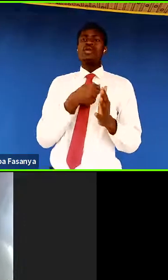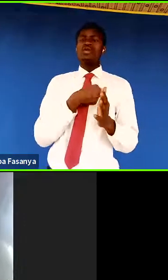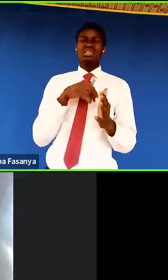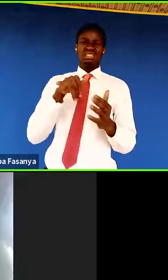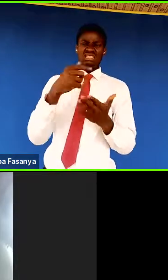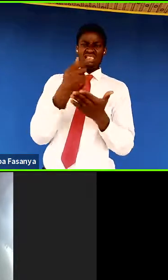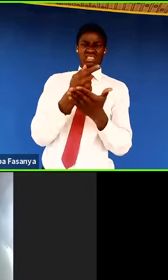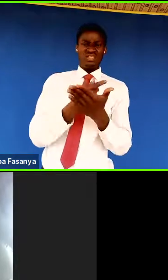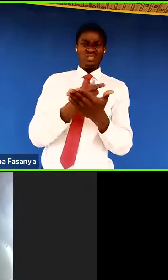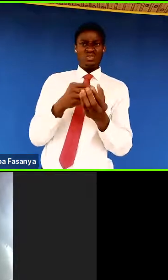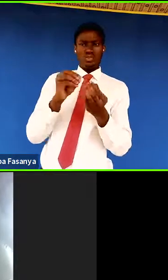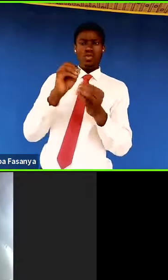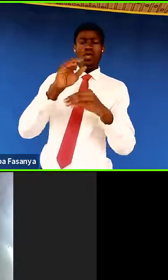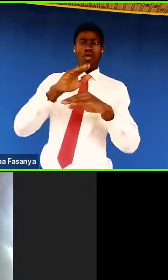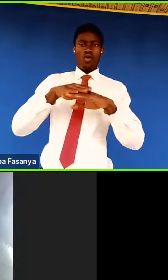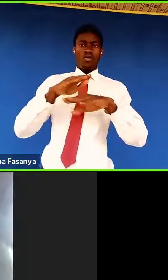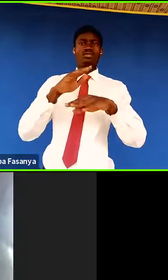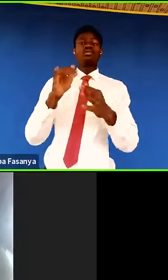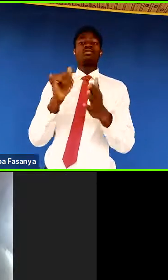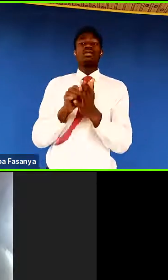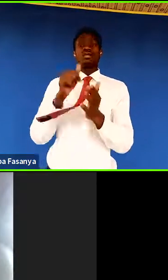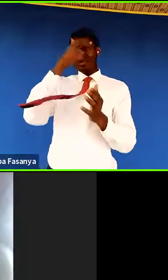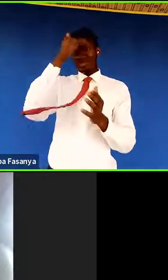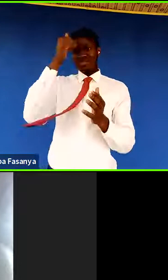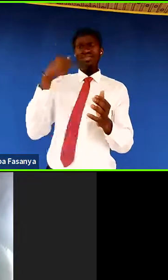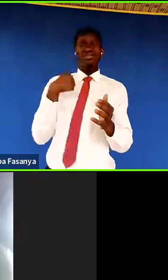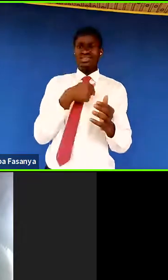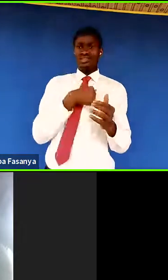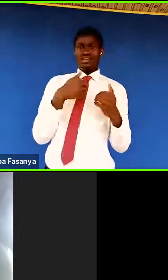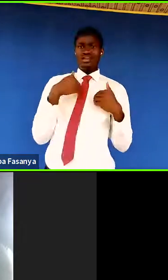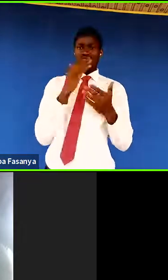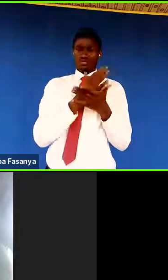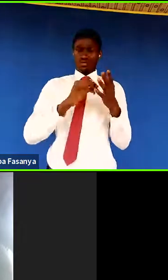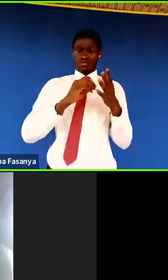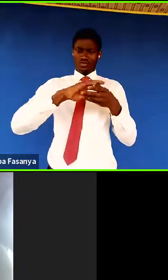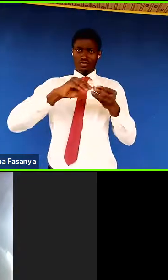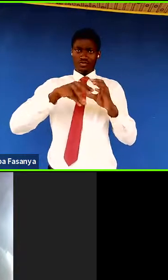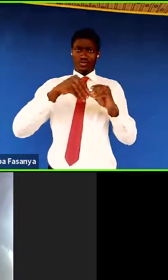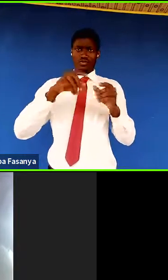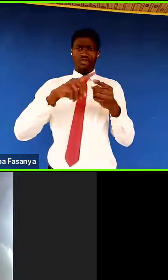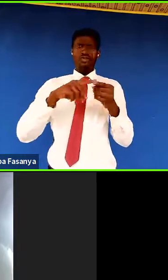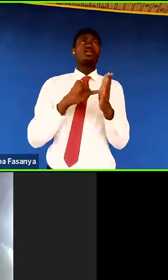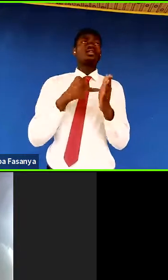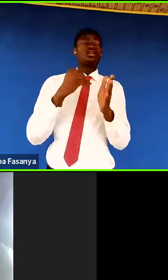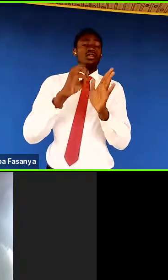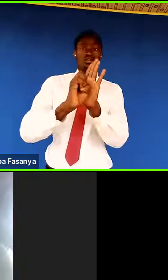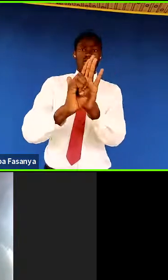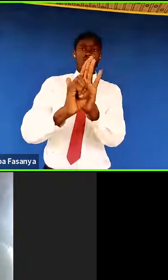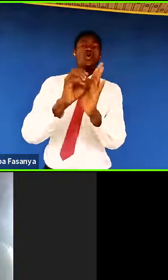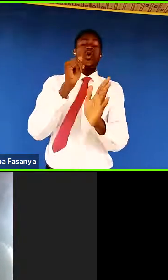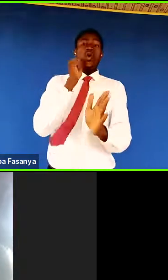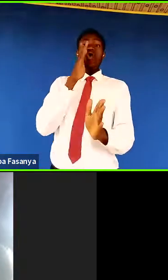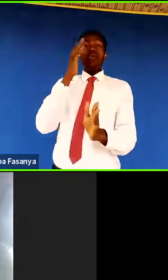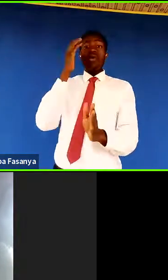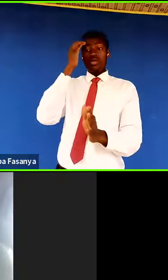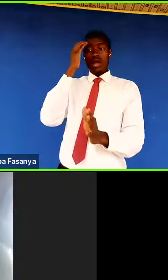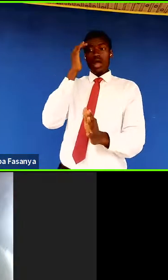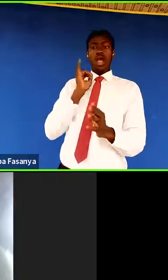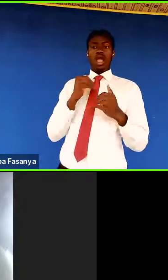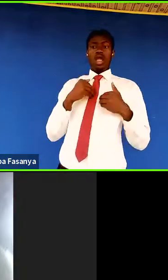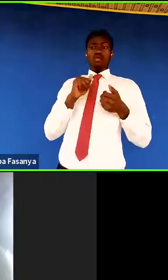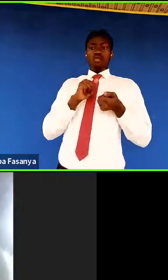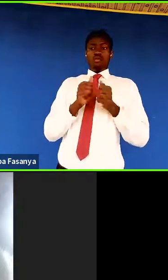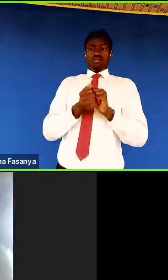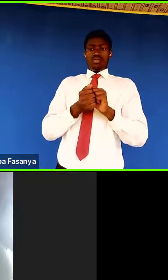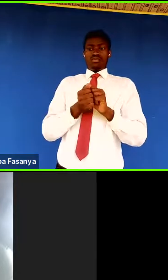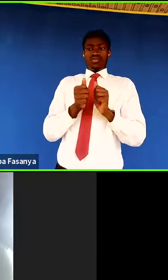that because there are clauses to it. For instance, if a woman knows that, oh, I have a problem with ovulation, my periods are not regular, and she